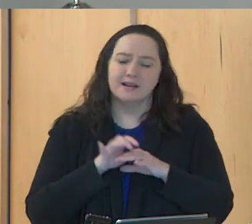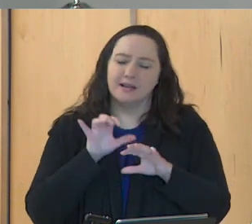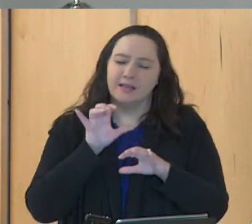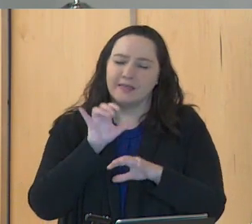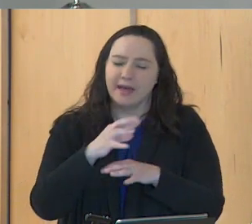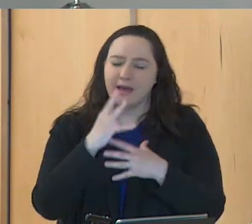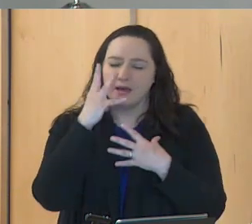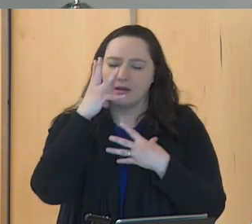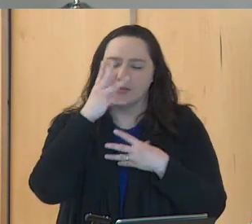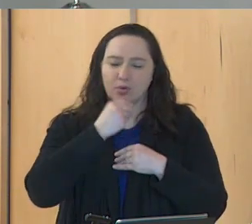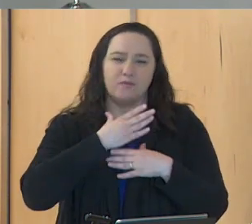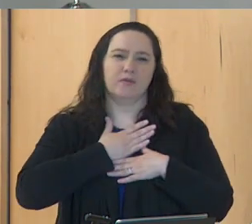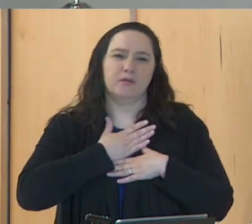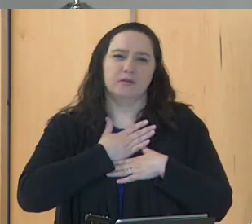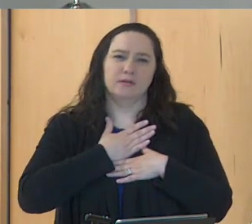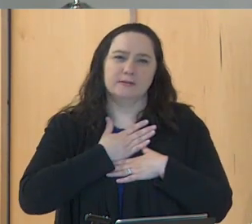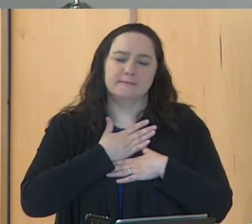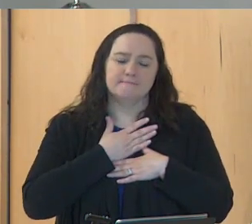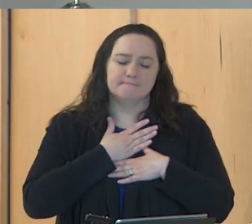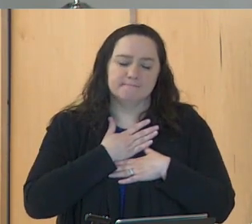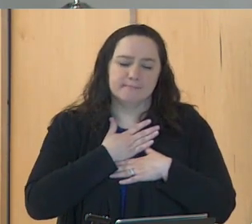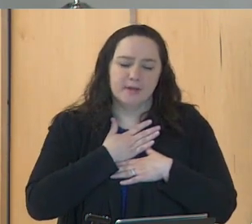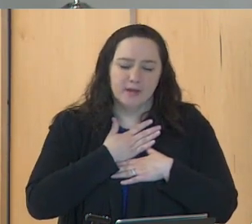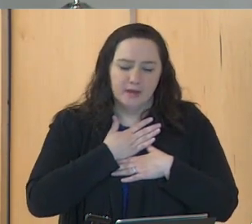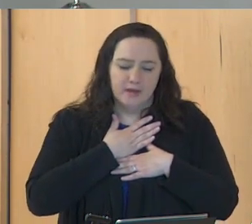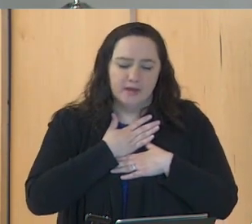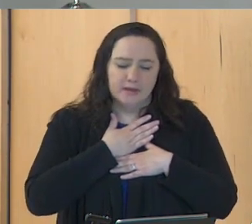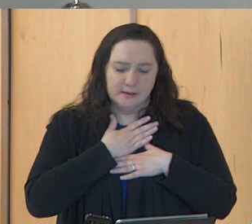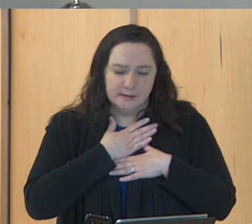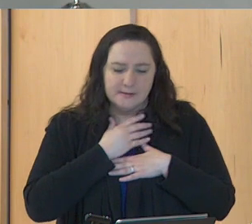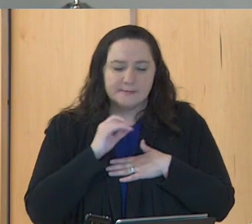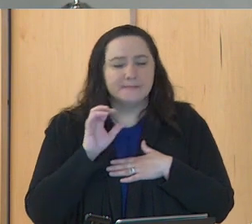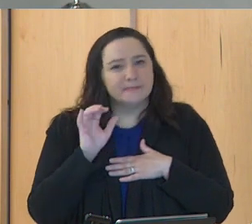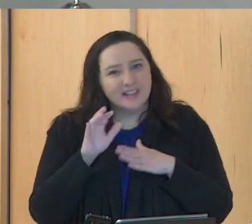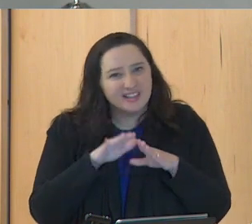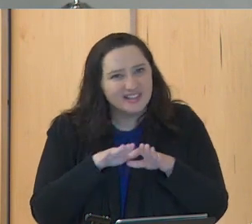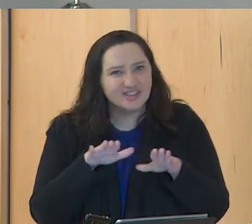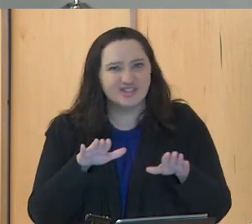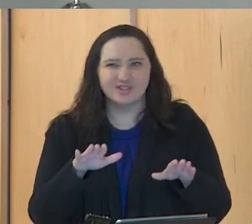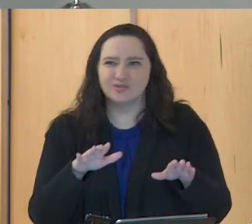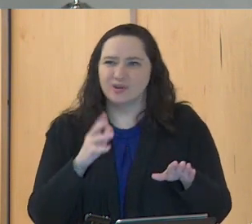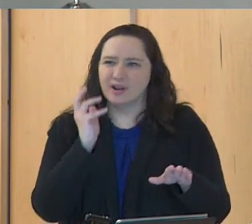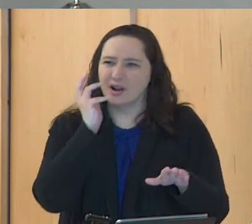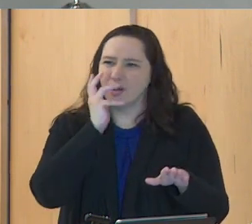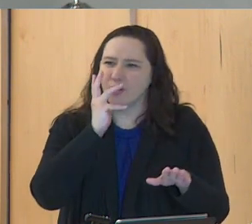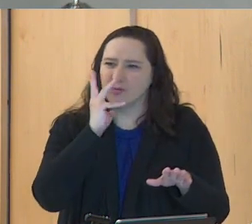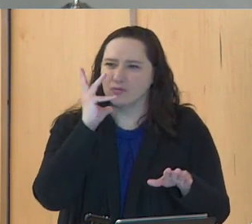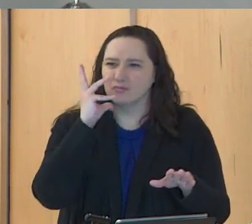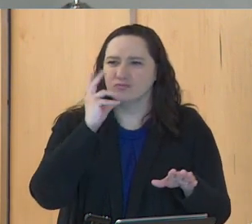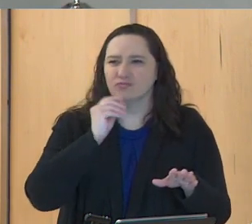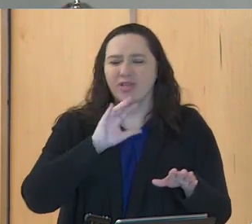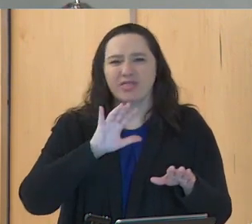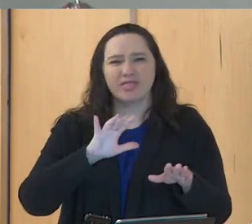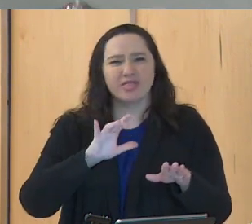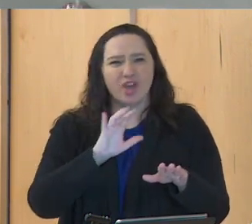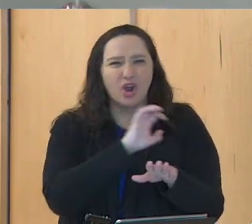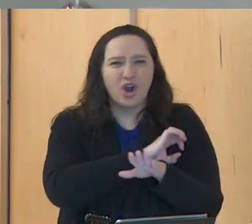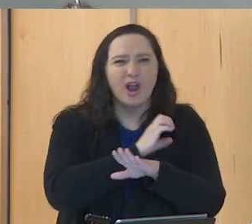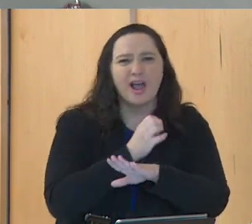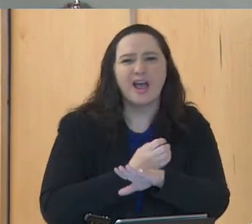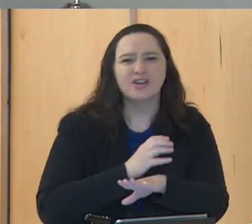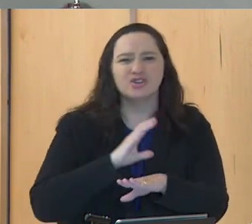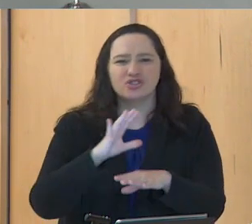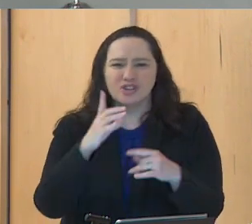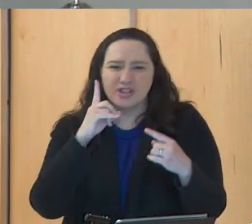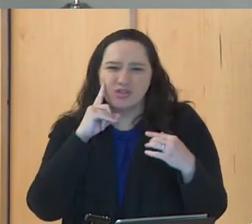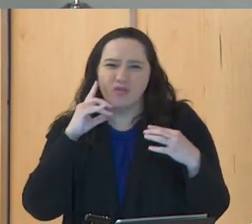than that. And in many ways, those children are very generous in their energy and in their